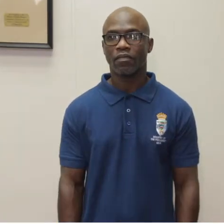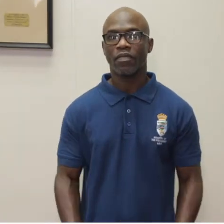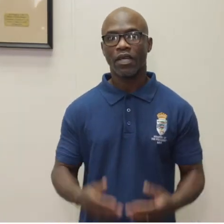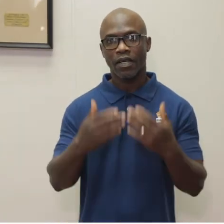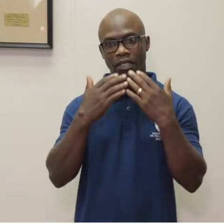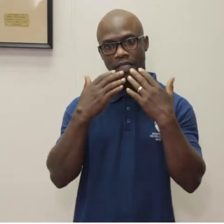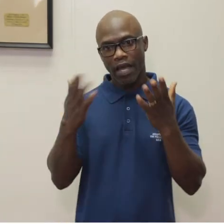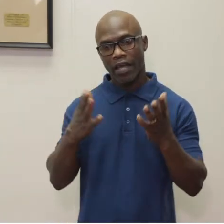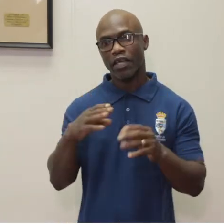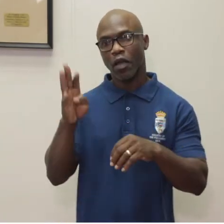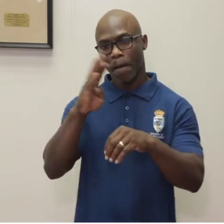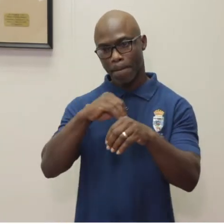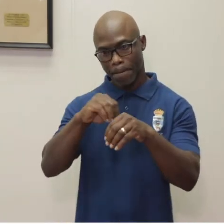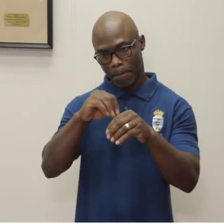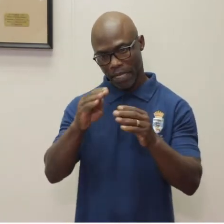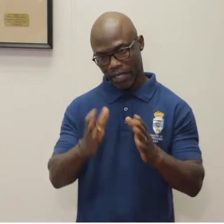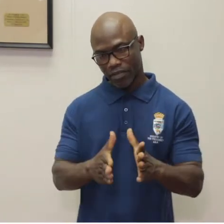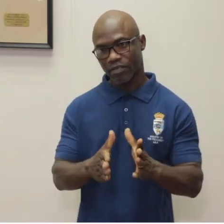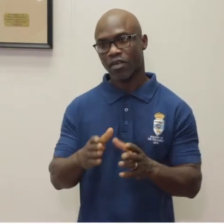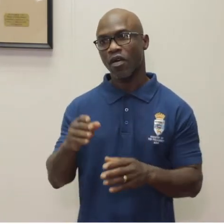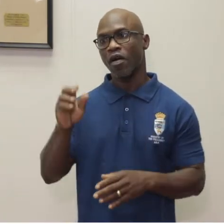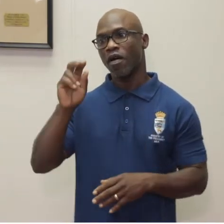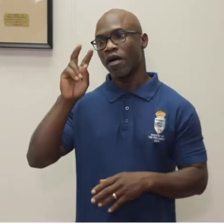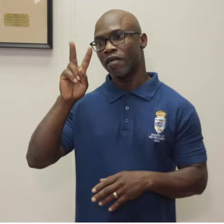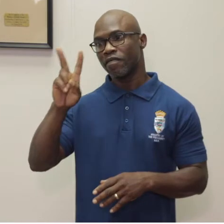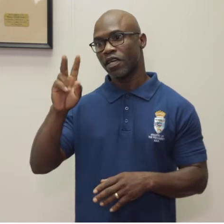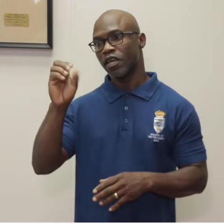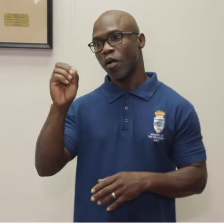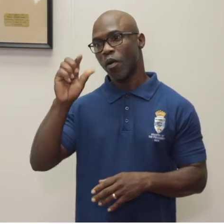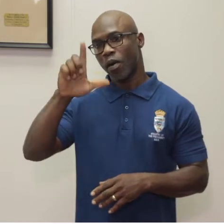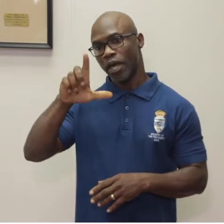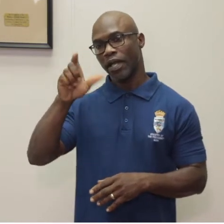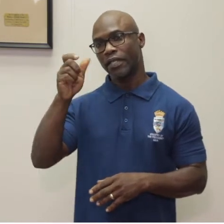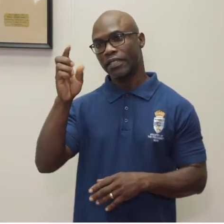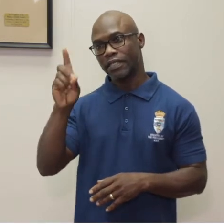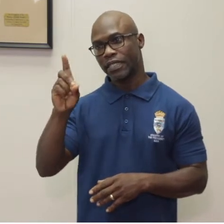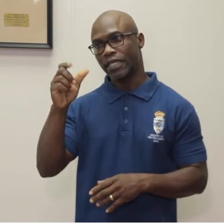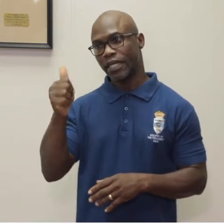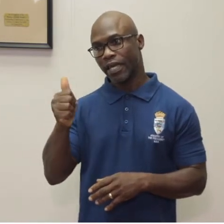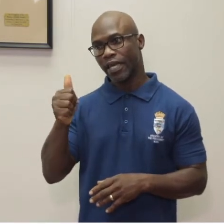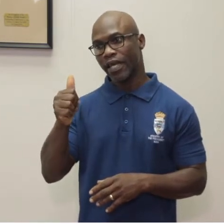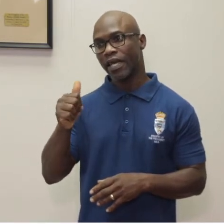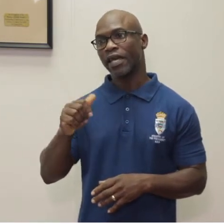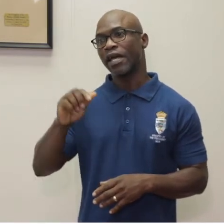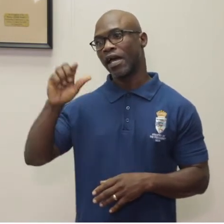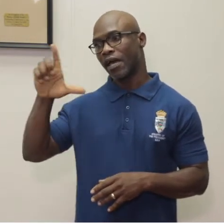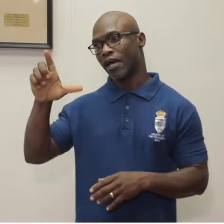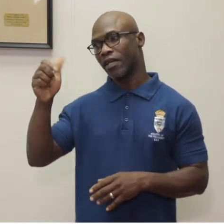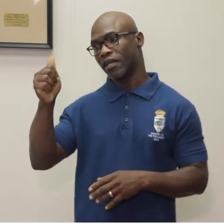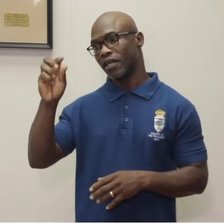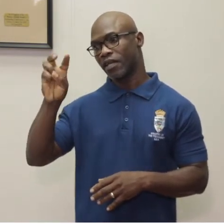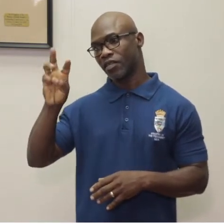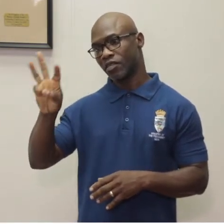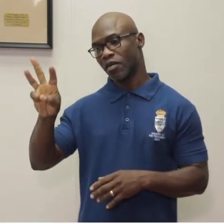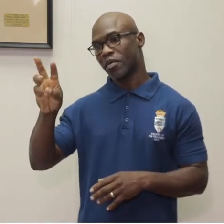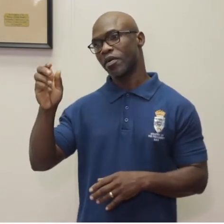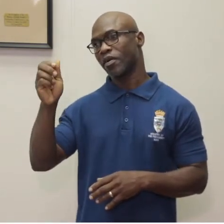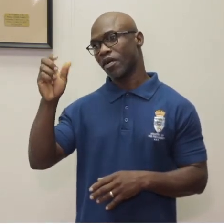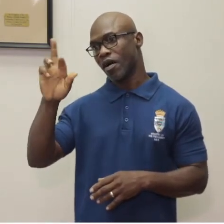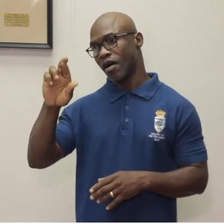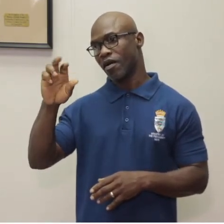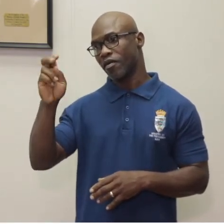Thank you, Honorable Minister Valde Lawrence. I am Ms. Dinty Conway, Director of the Food Policy Division, Ministry of Public